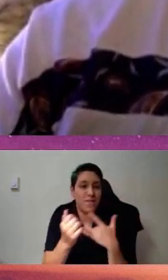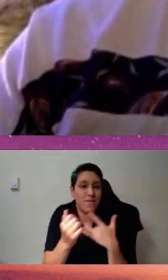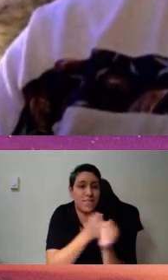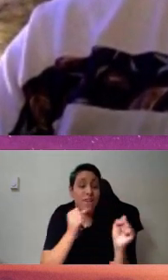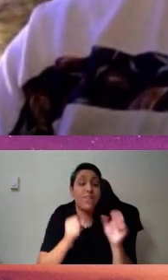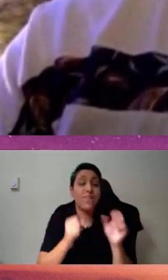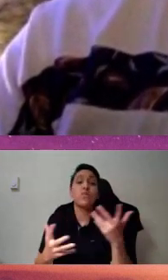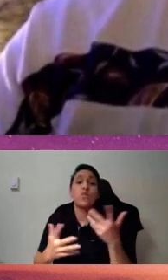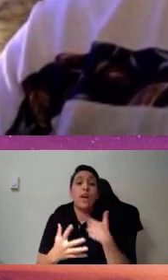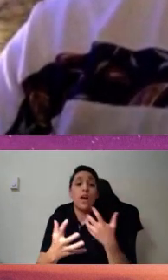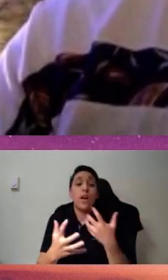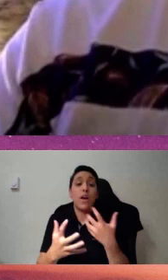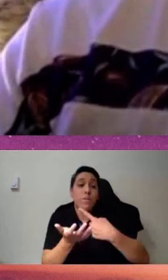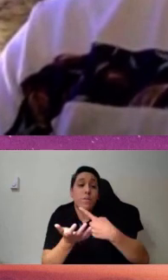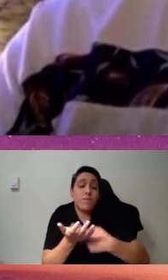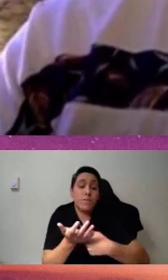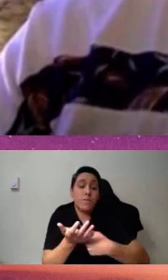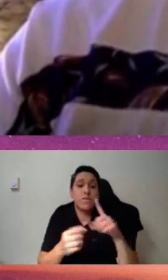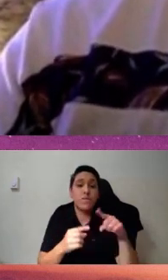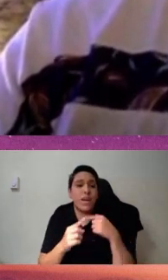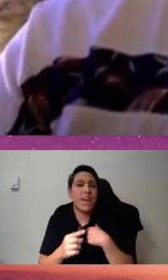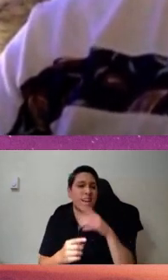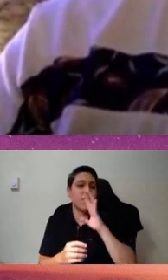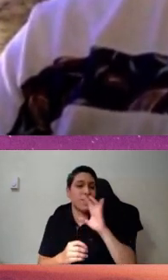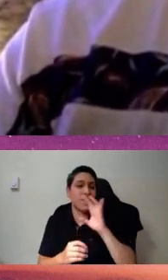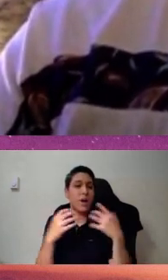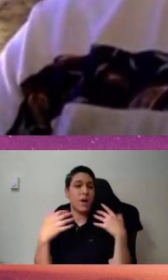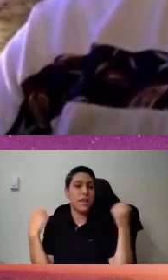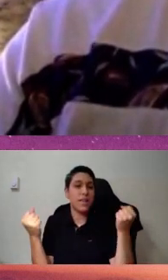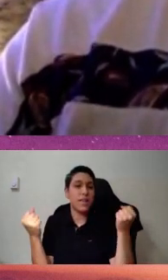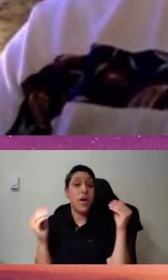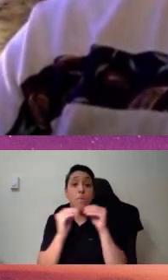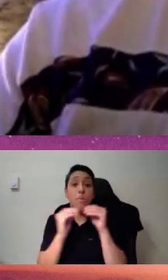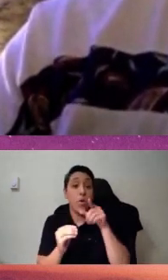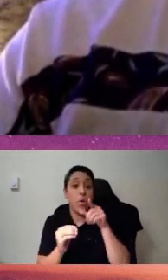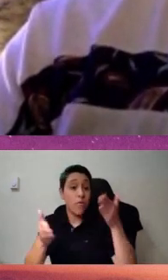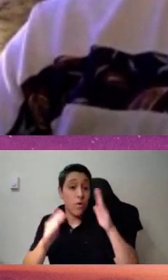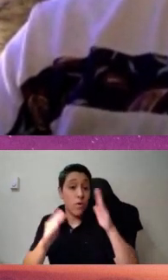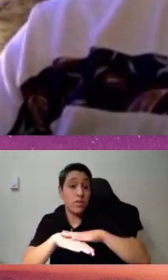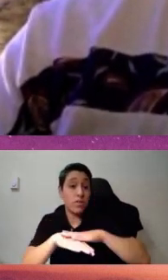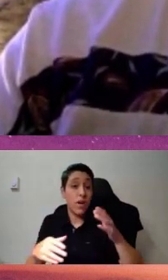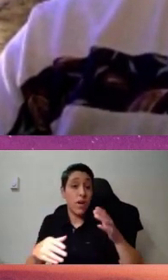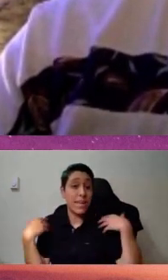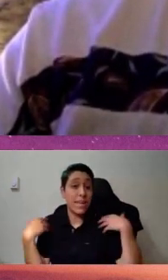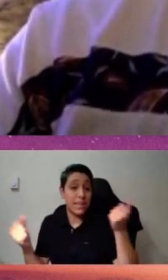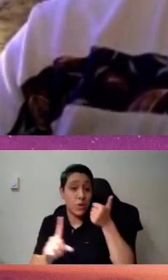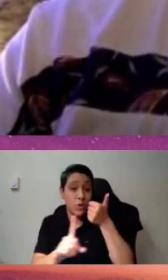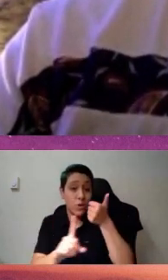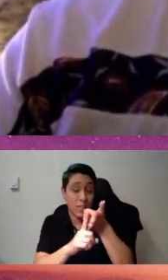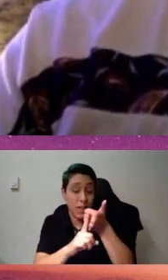is that the more you focus on healing for yourself personally, the